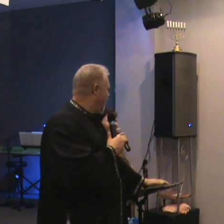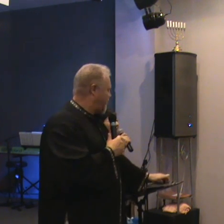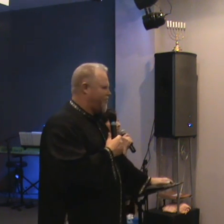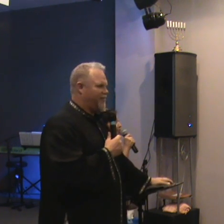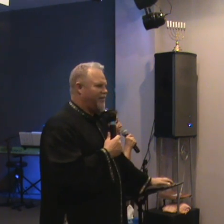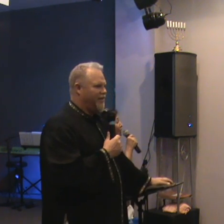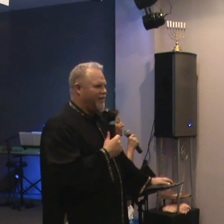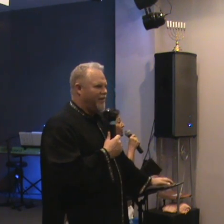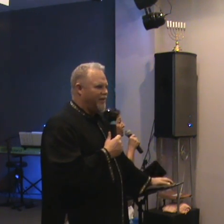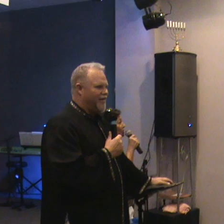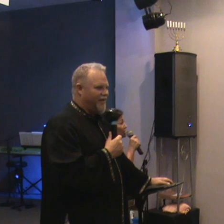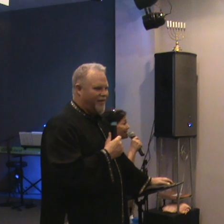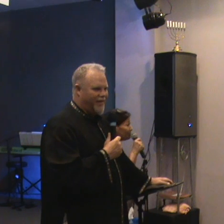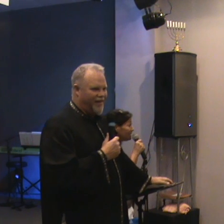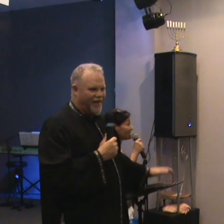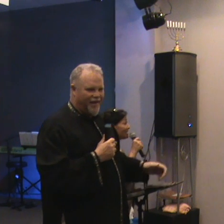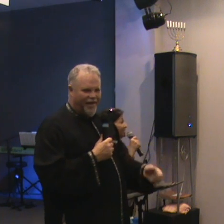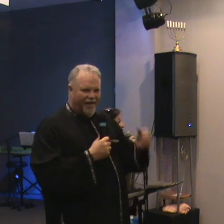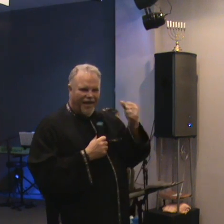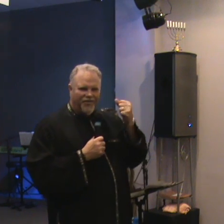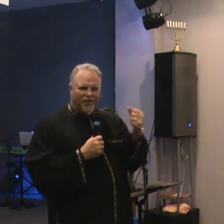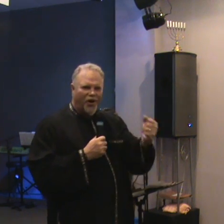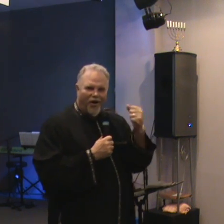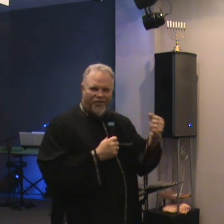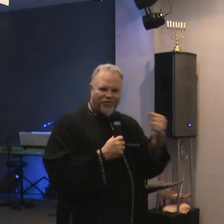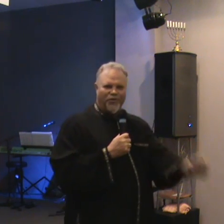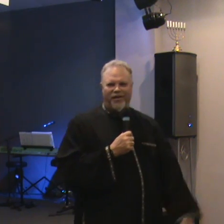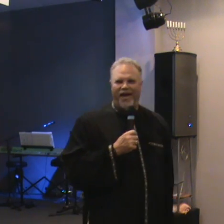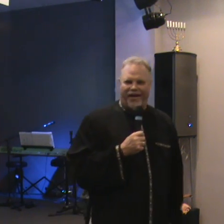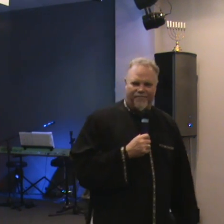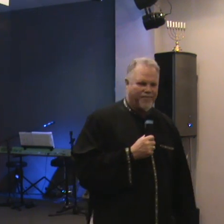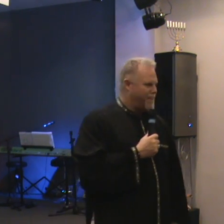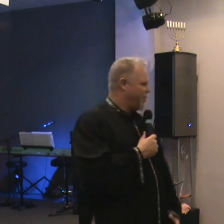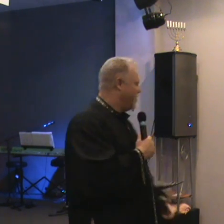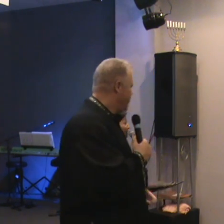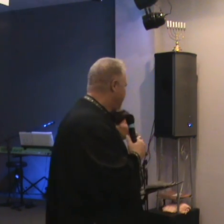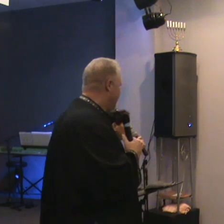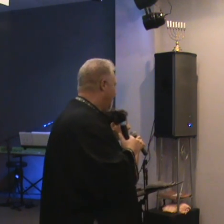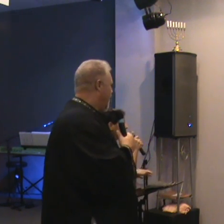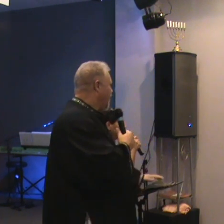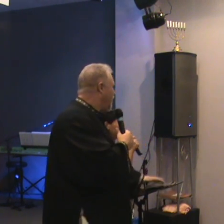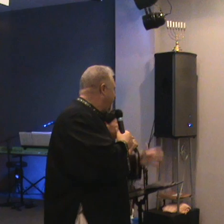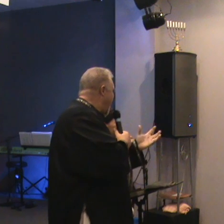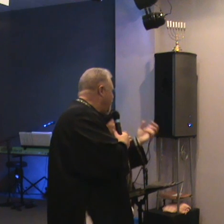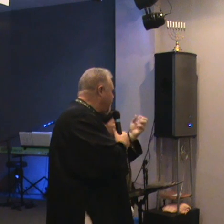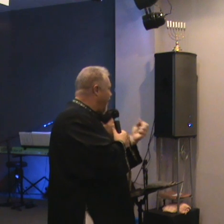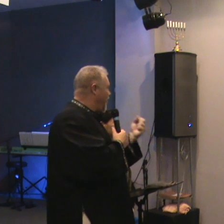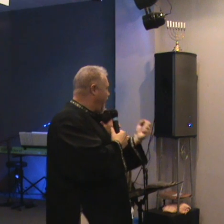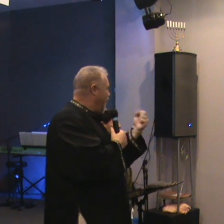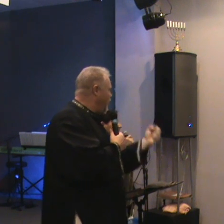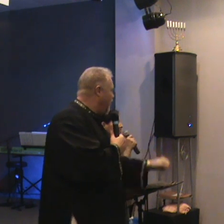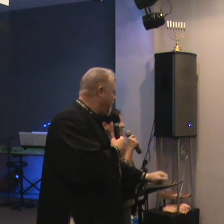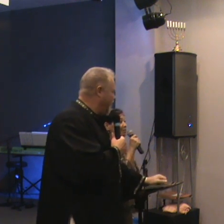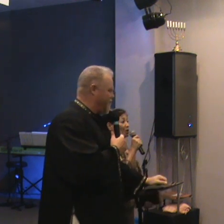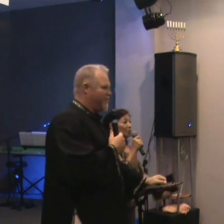to us. El Espíritu de Dios nos está ministrando. He's encouraging you today. Te está animando hoy. As we gather together